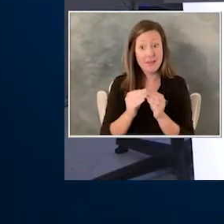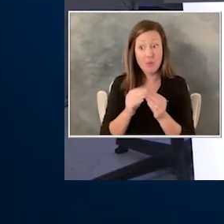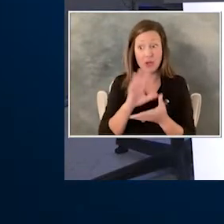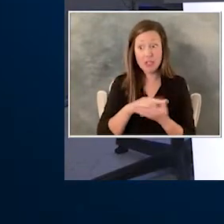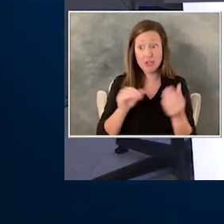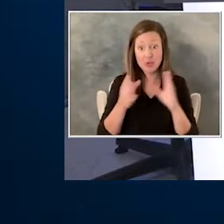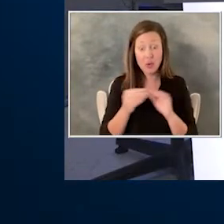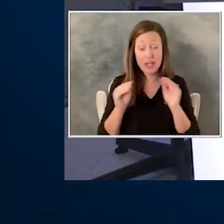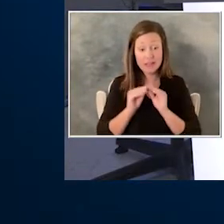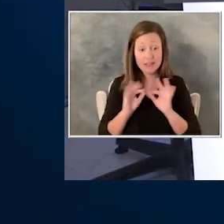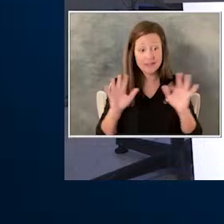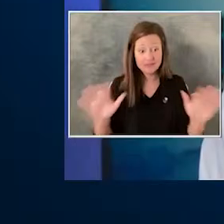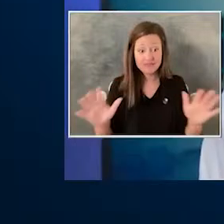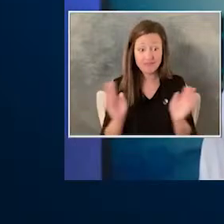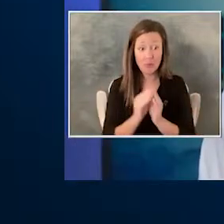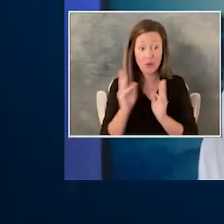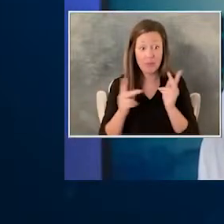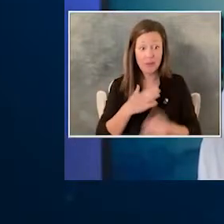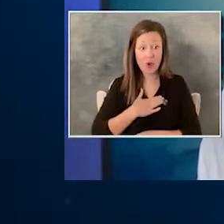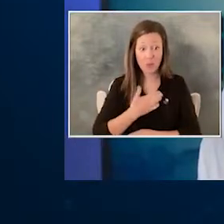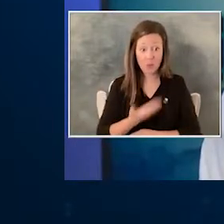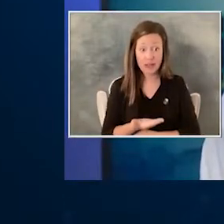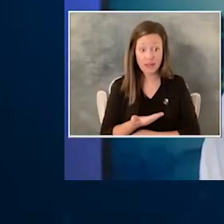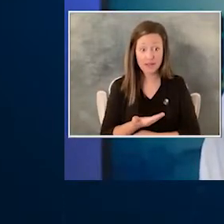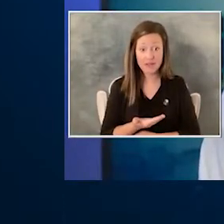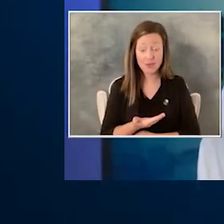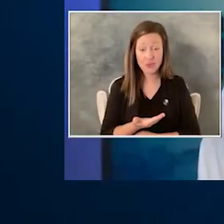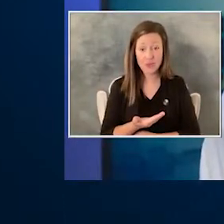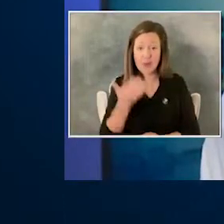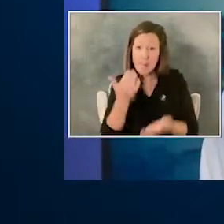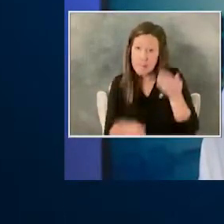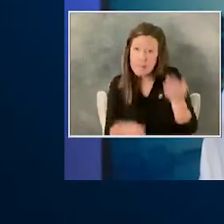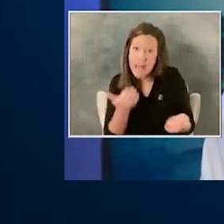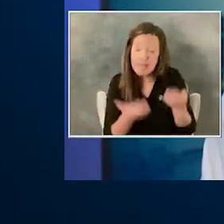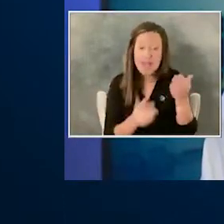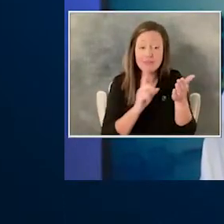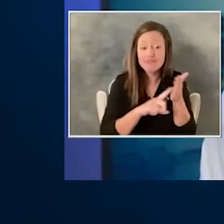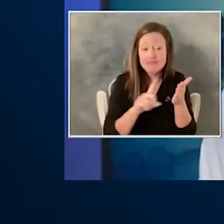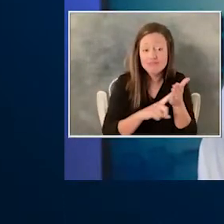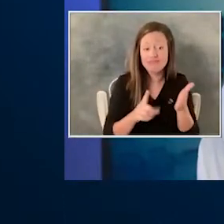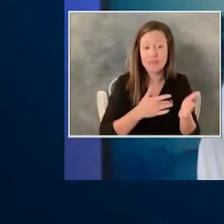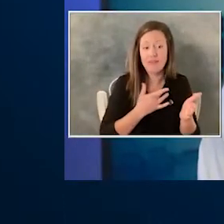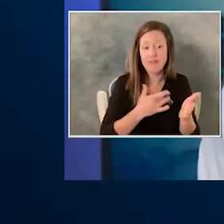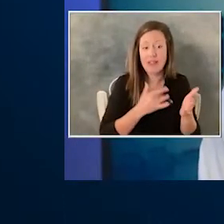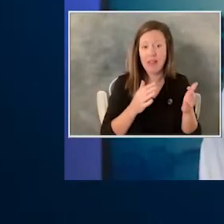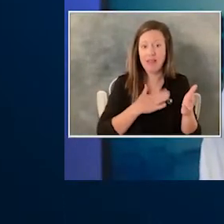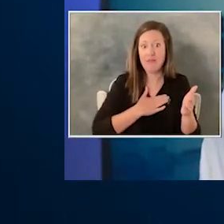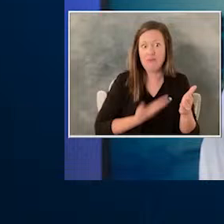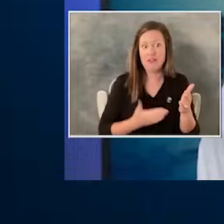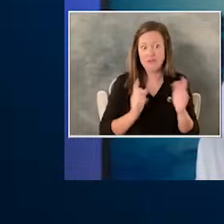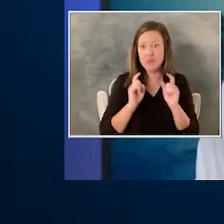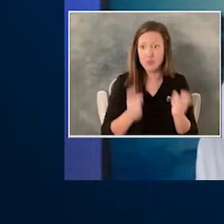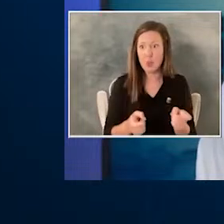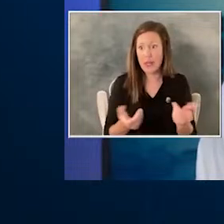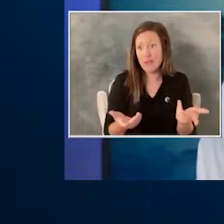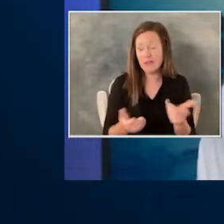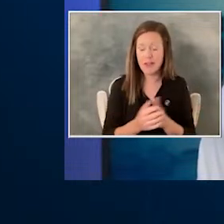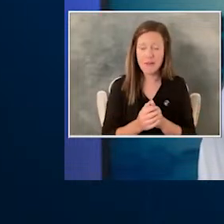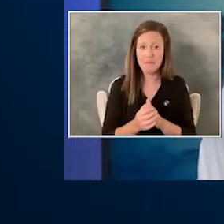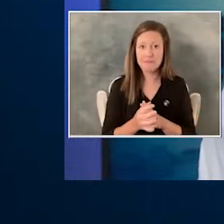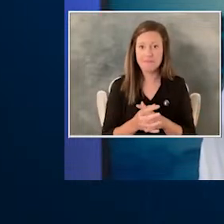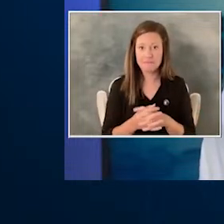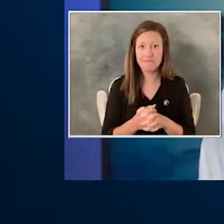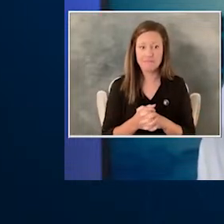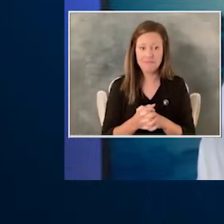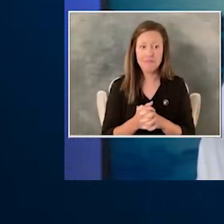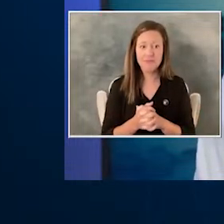more people are willing to maybe have that inclination to donate, to give, to to say, look,